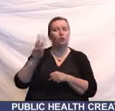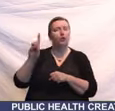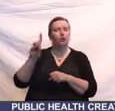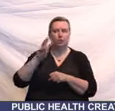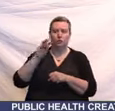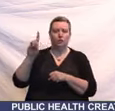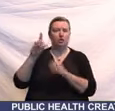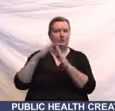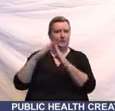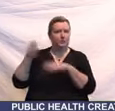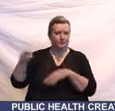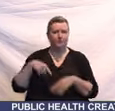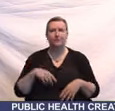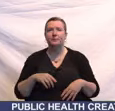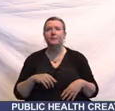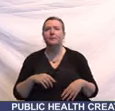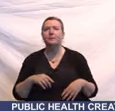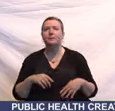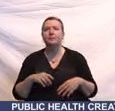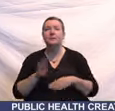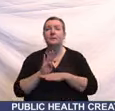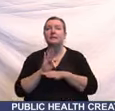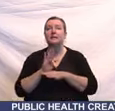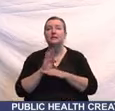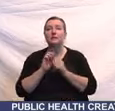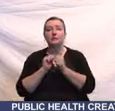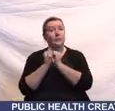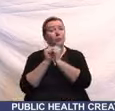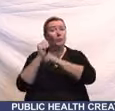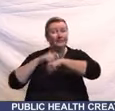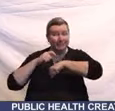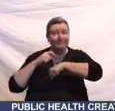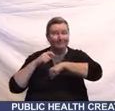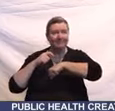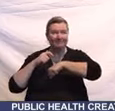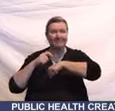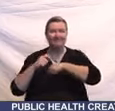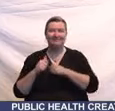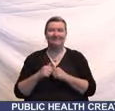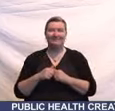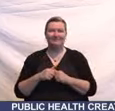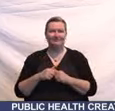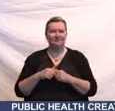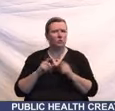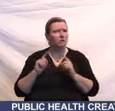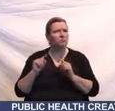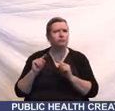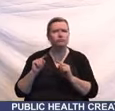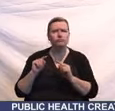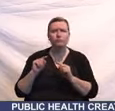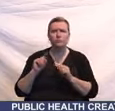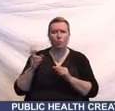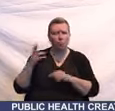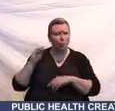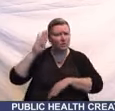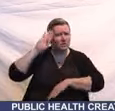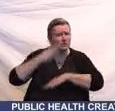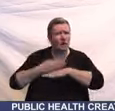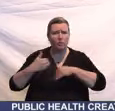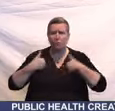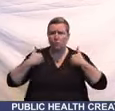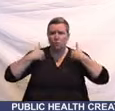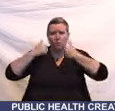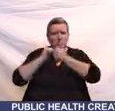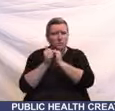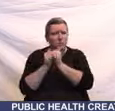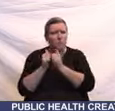called Sports Time, Suzanne was a constant presence in her own son's youth sports, from working the concession stand during games